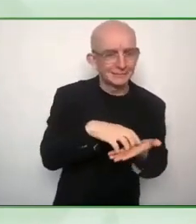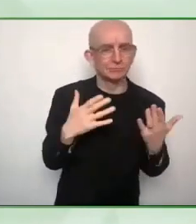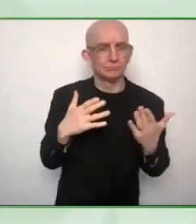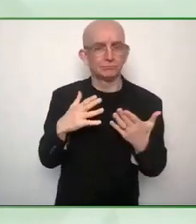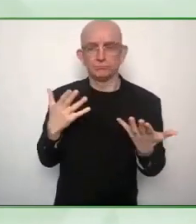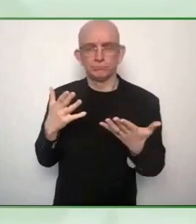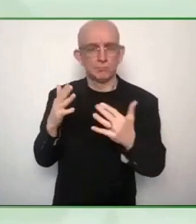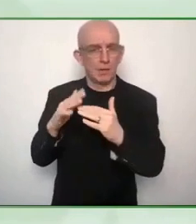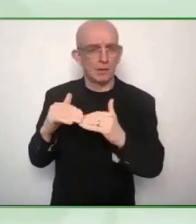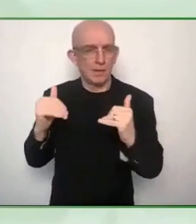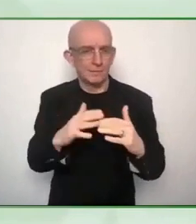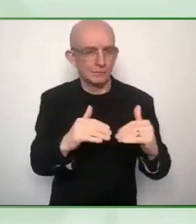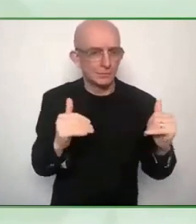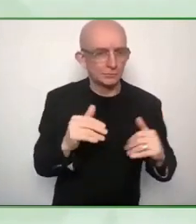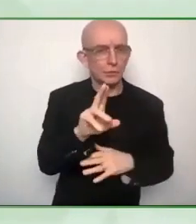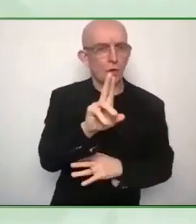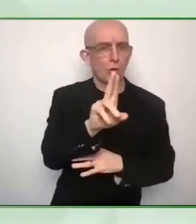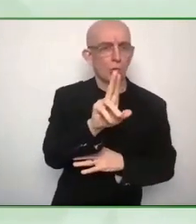the final